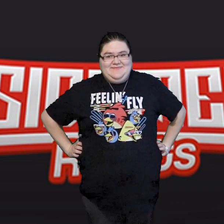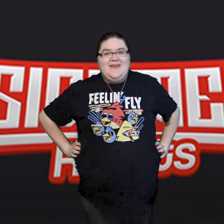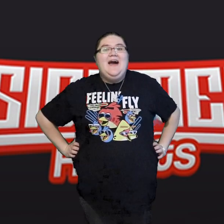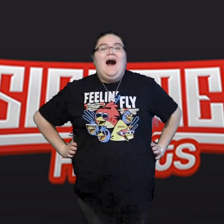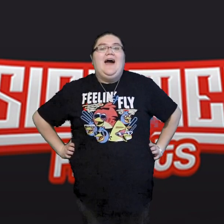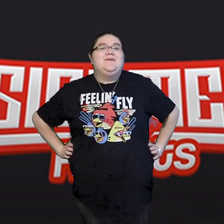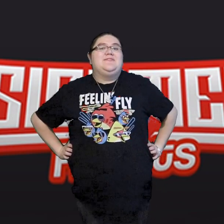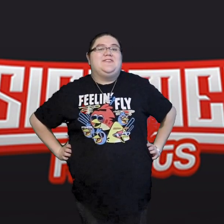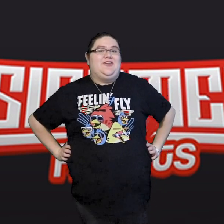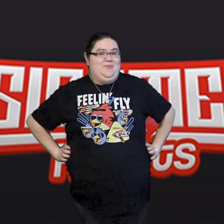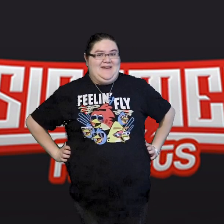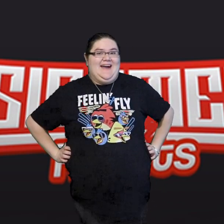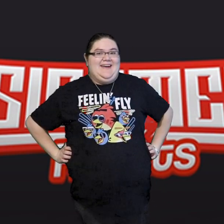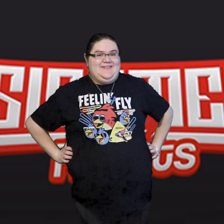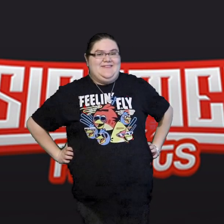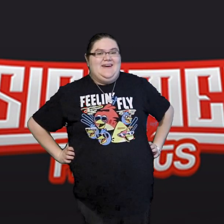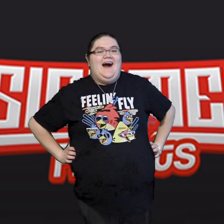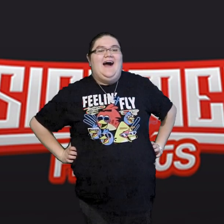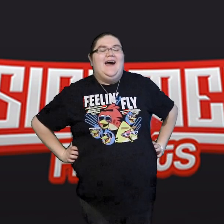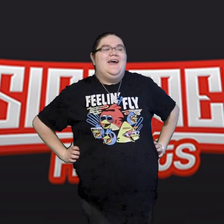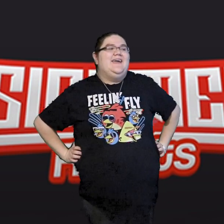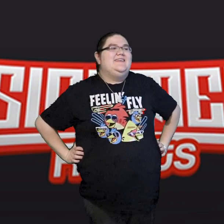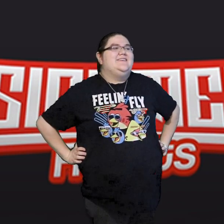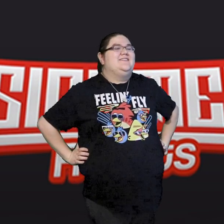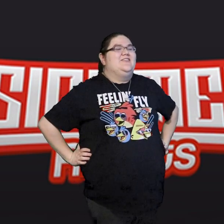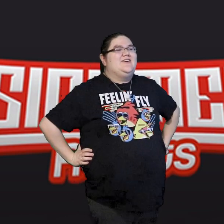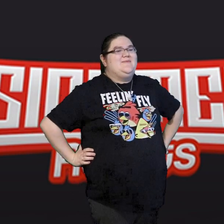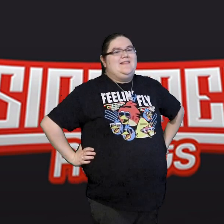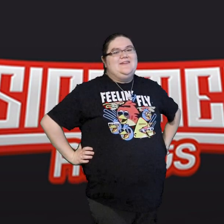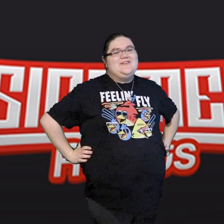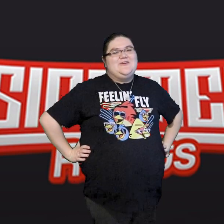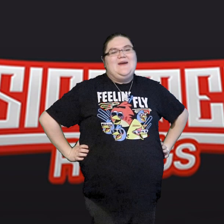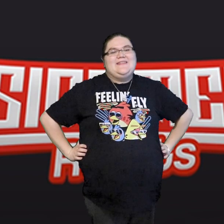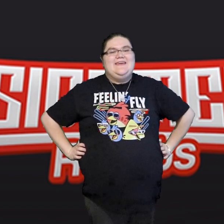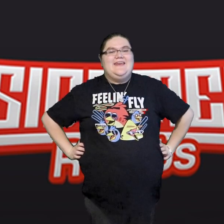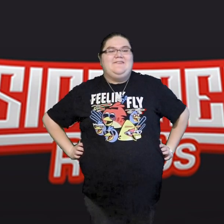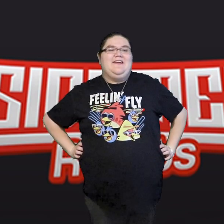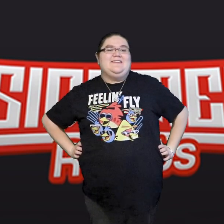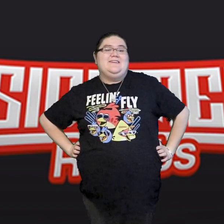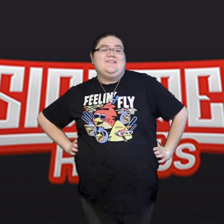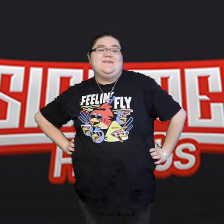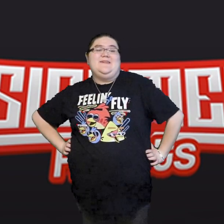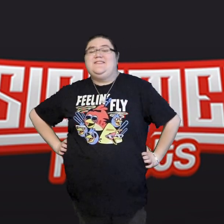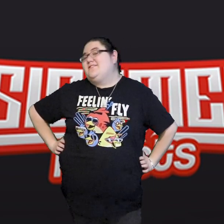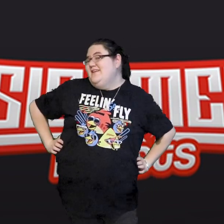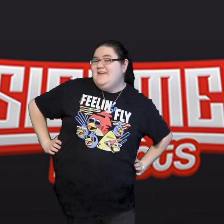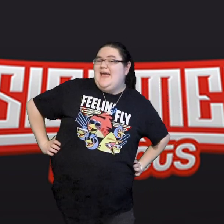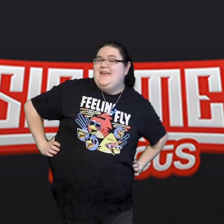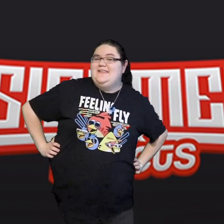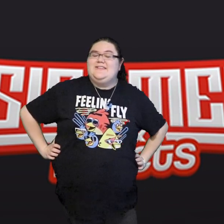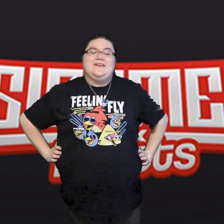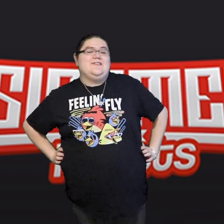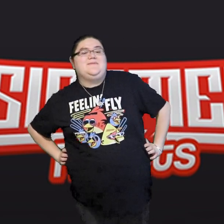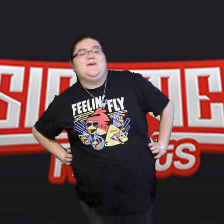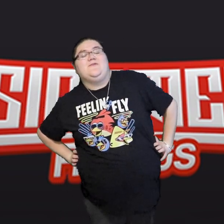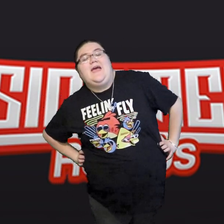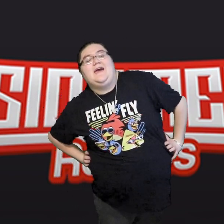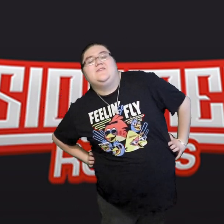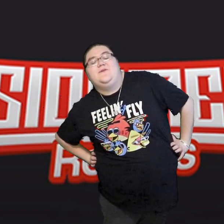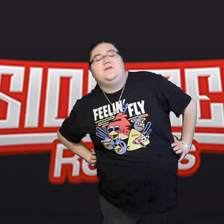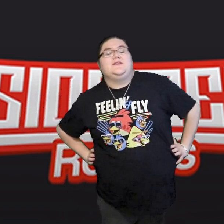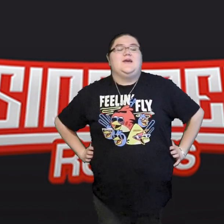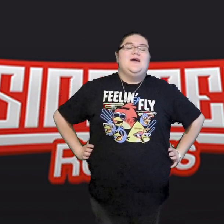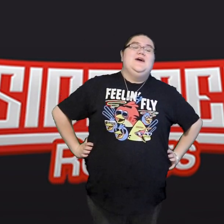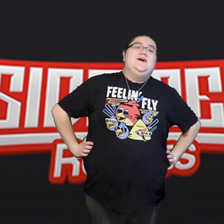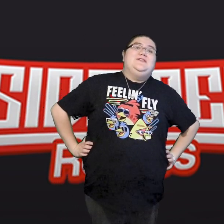Well, I am stupid, guys. I didn't look at my list correctly, and I reacted to Sidemen Sunday instead of Sidemen